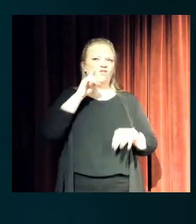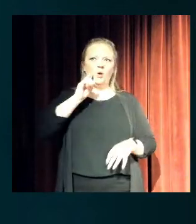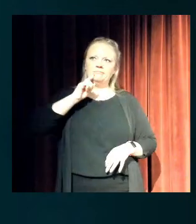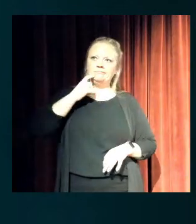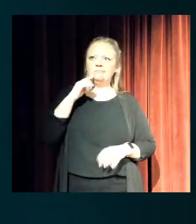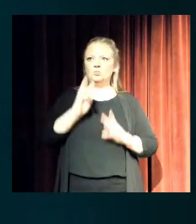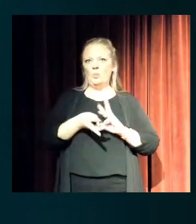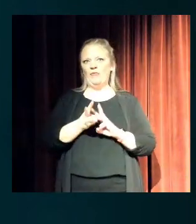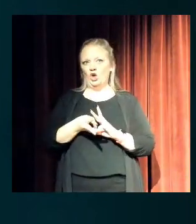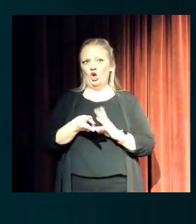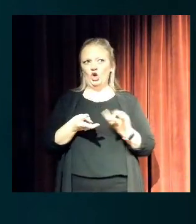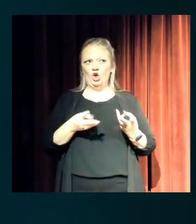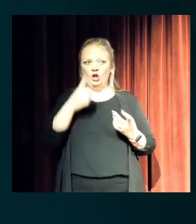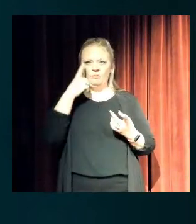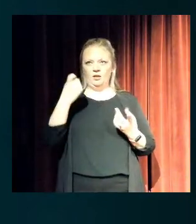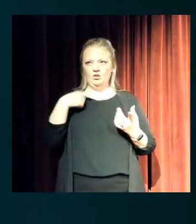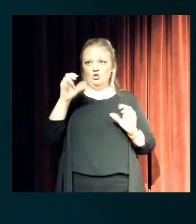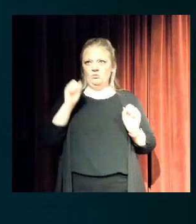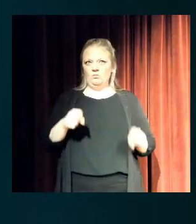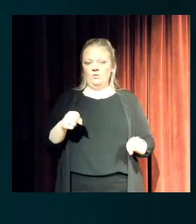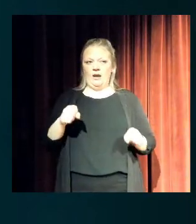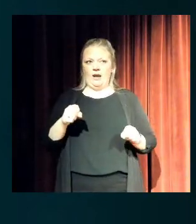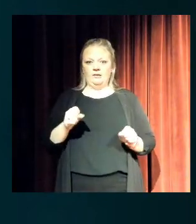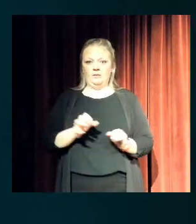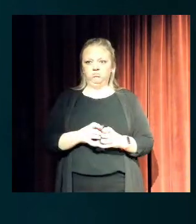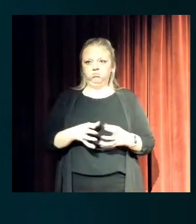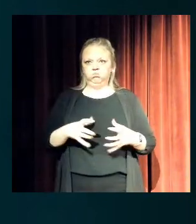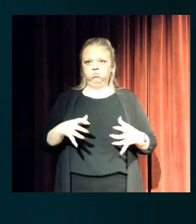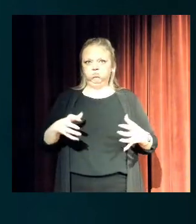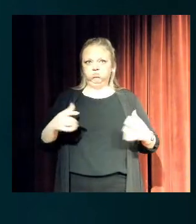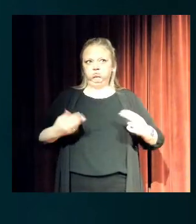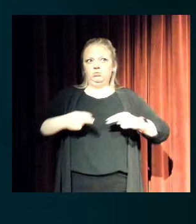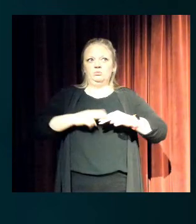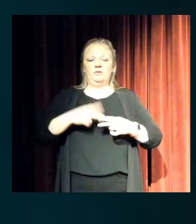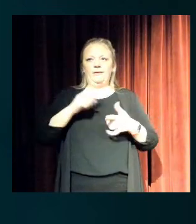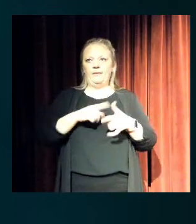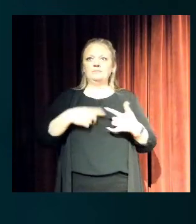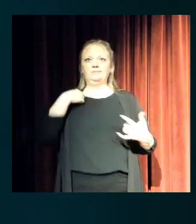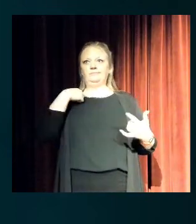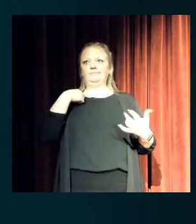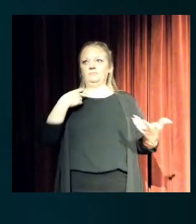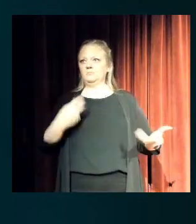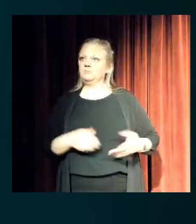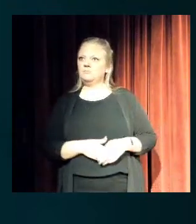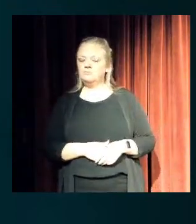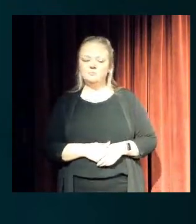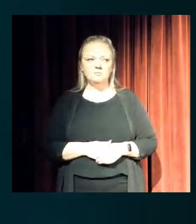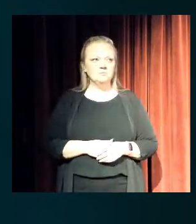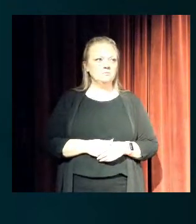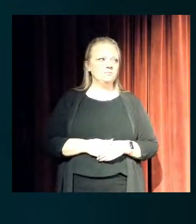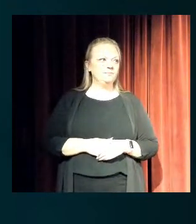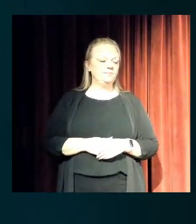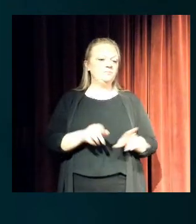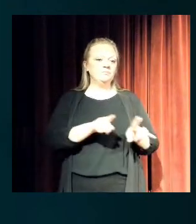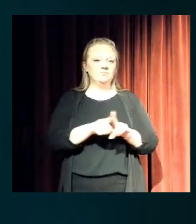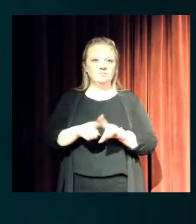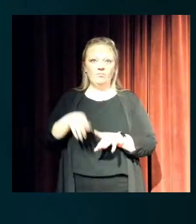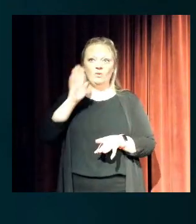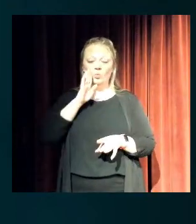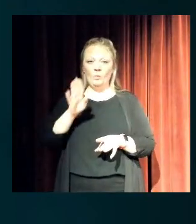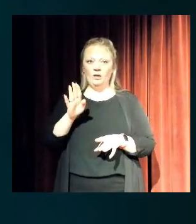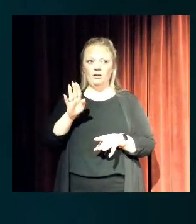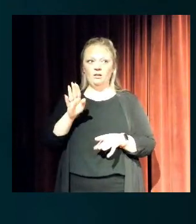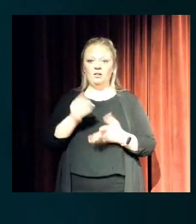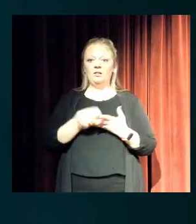weather events because it can be mobilized quickly to share across the region. Additionally, we will